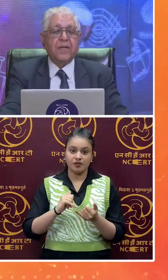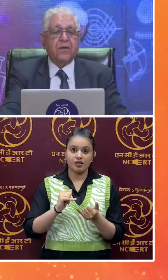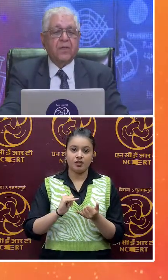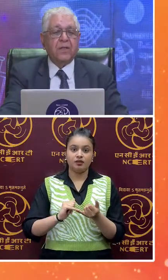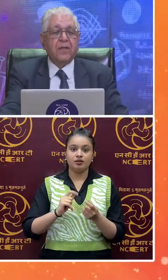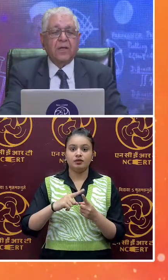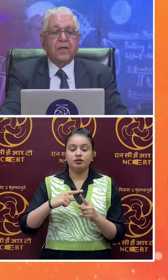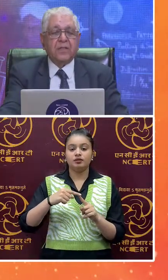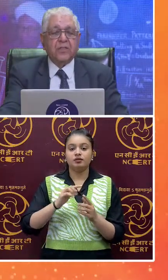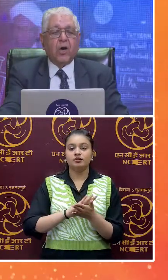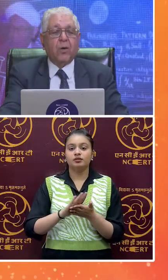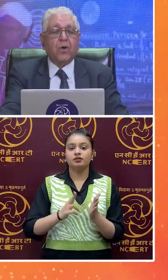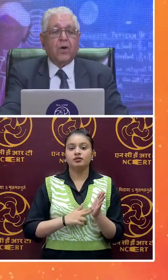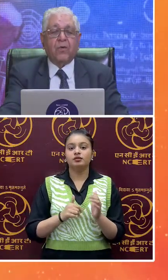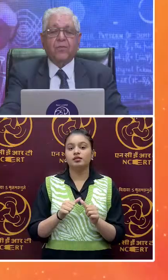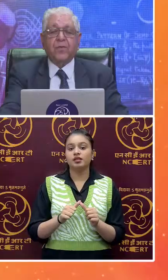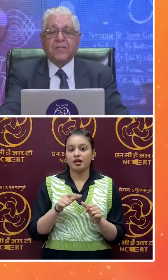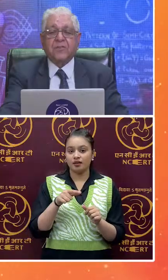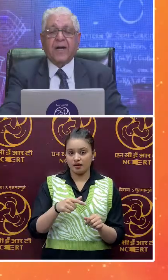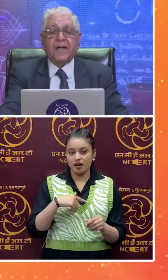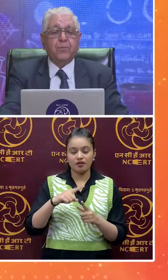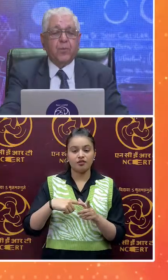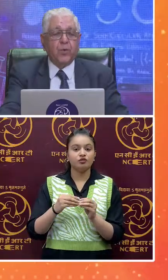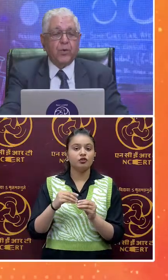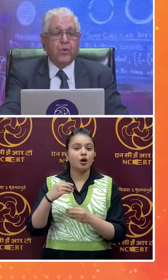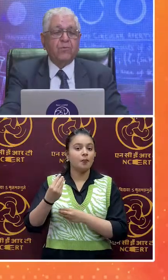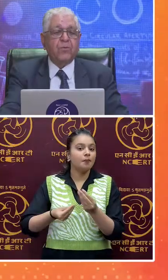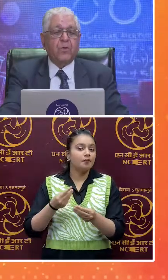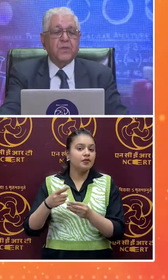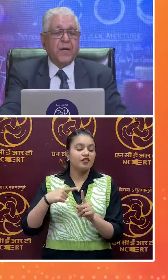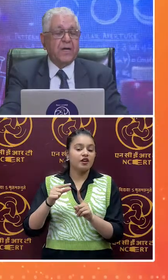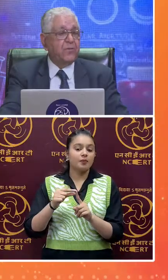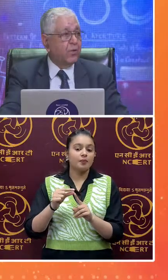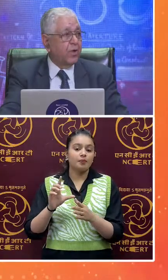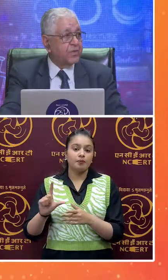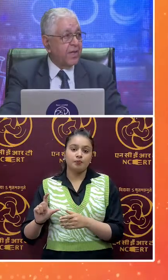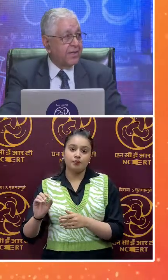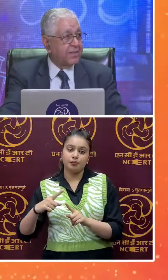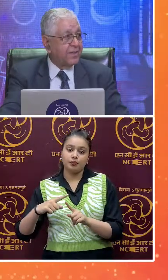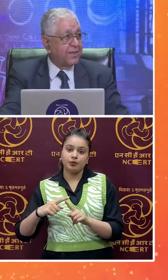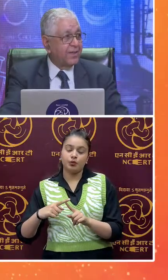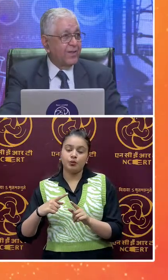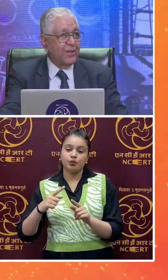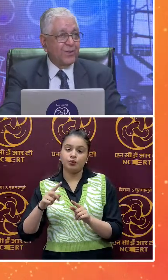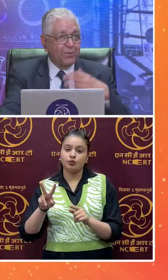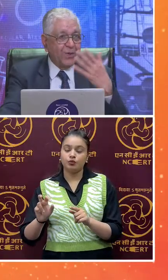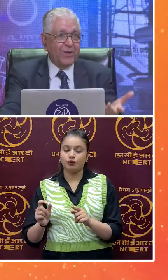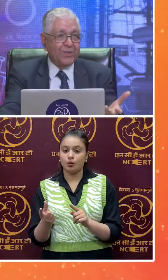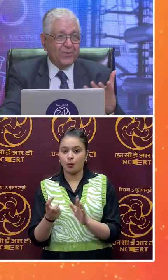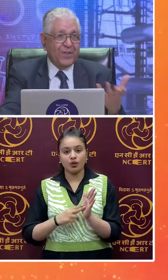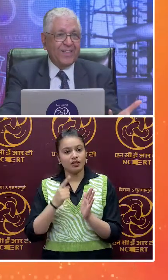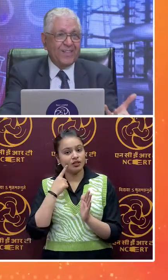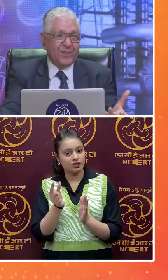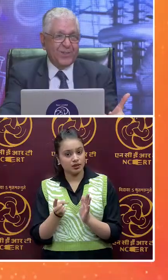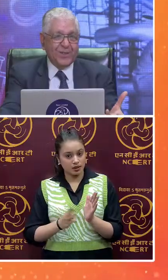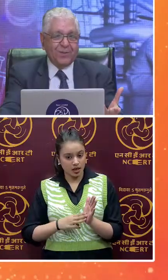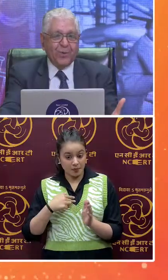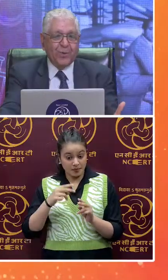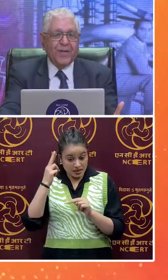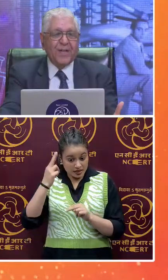earlier been given the job of extracting plutonium from the spent fuel of Cyrus. So, because you